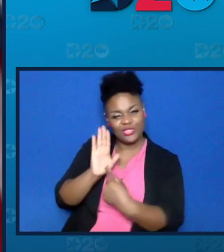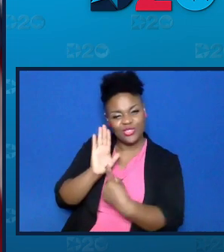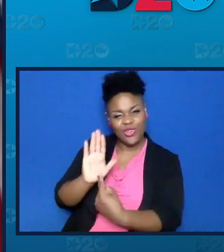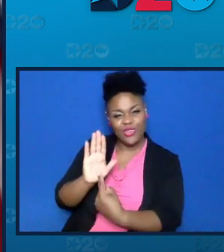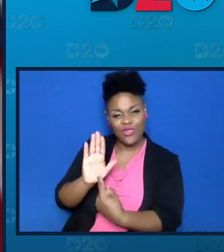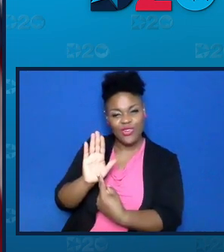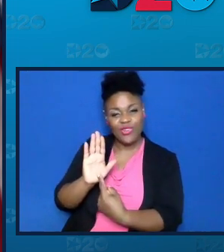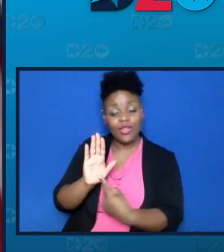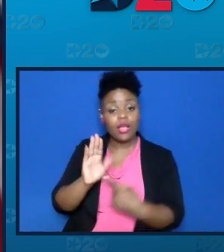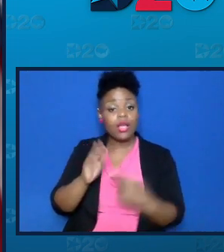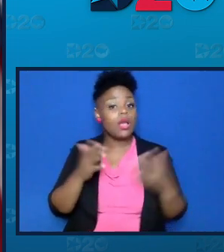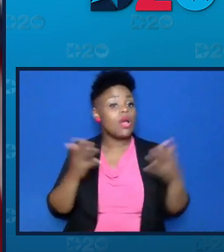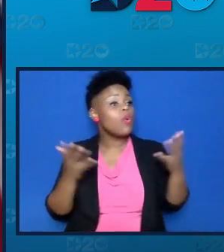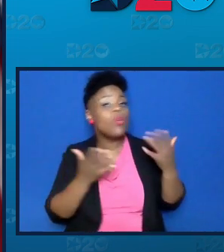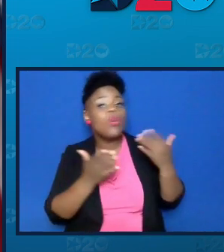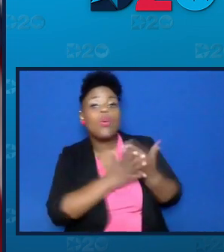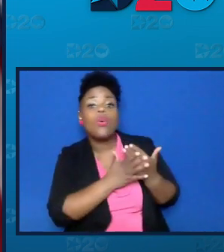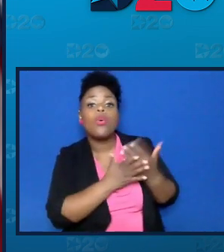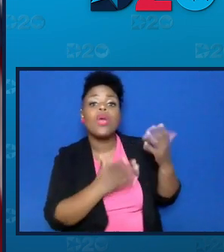over.